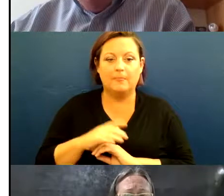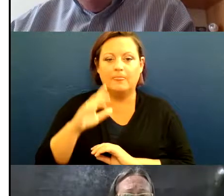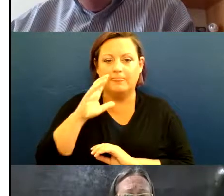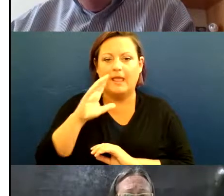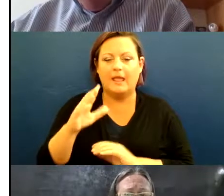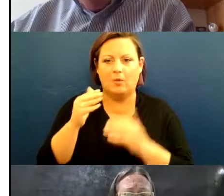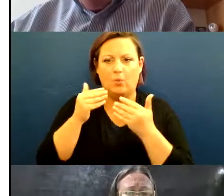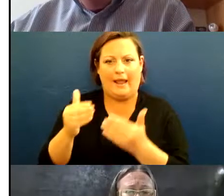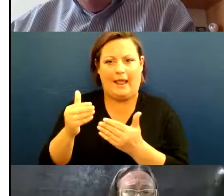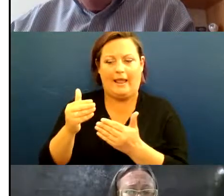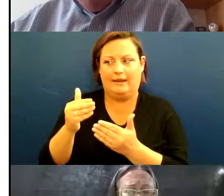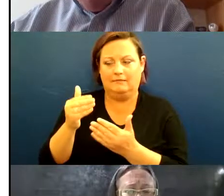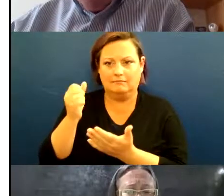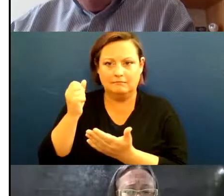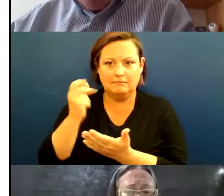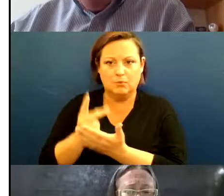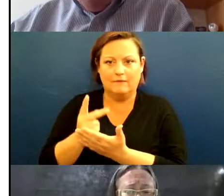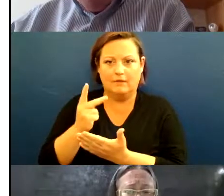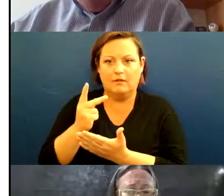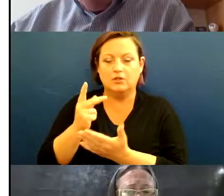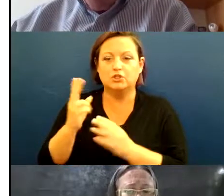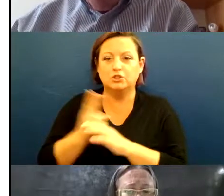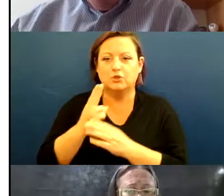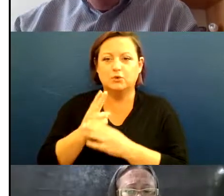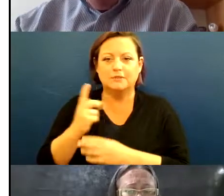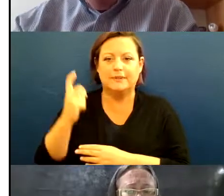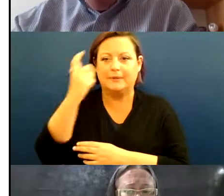to use the spray on skin device to treat her.